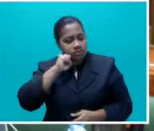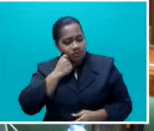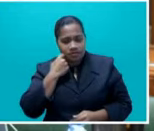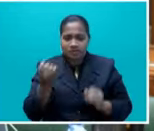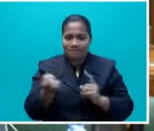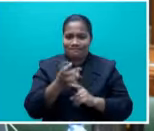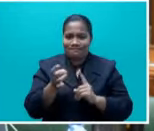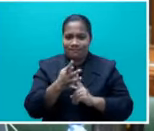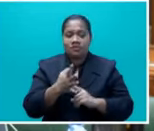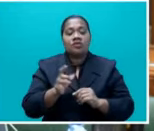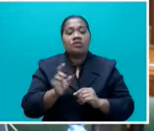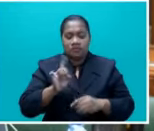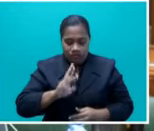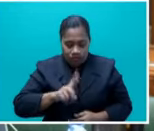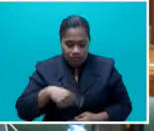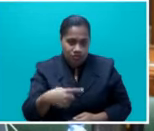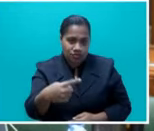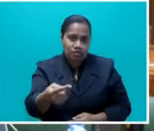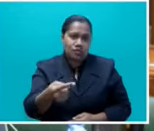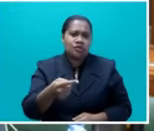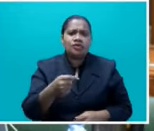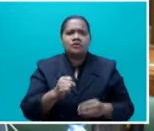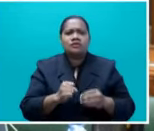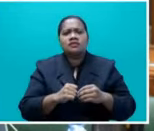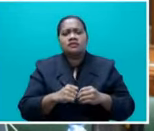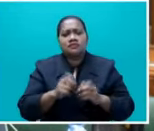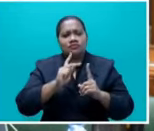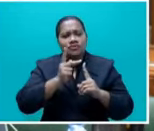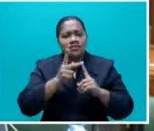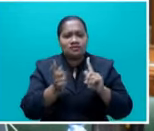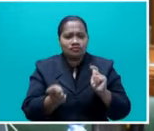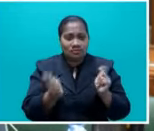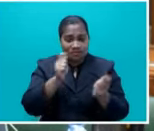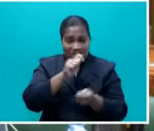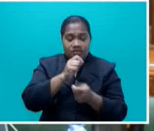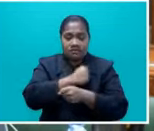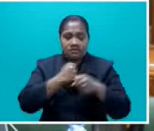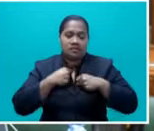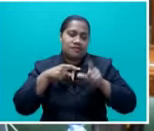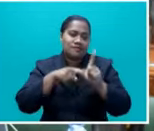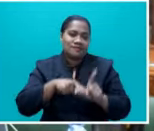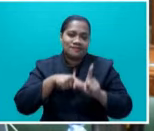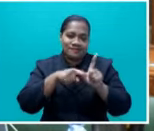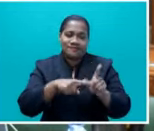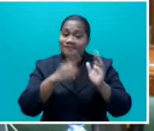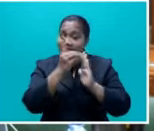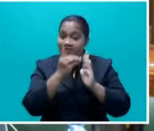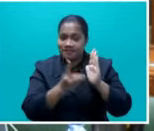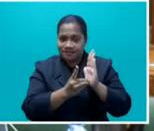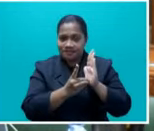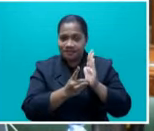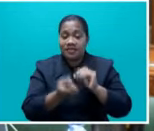the continuation of the fundamental political transformation of our young, genuine democracy and